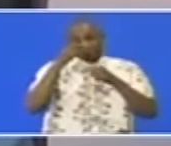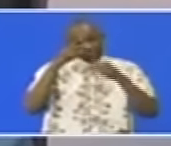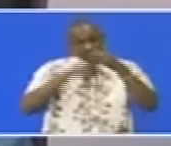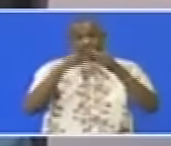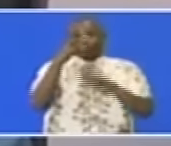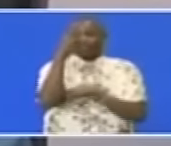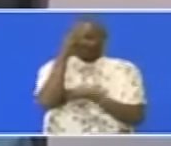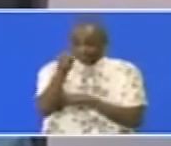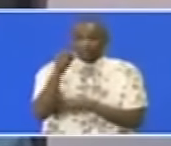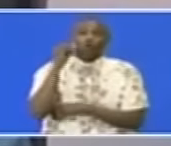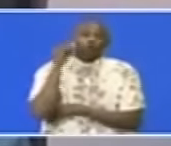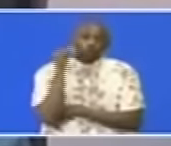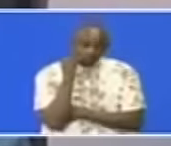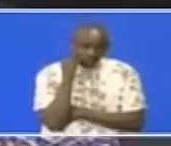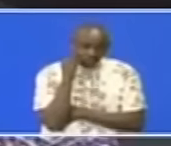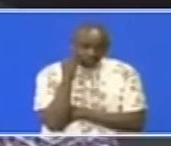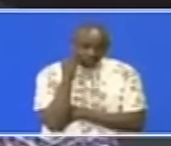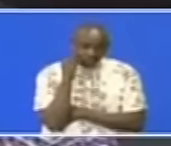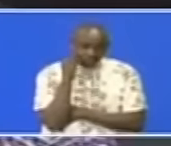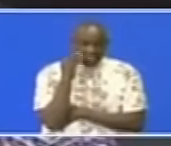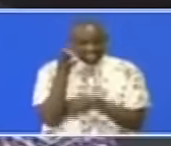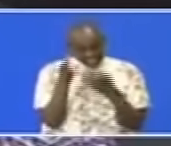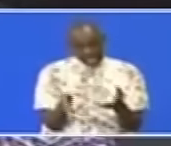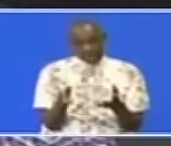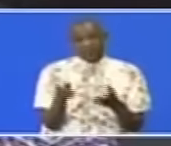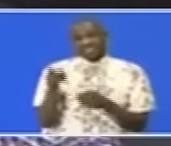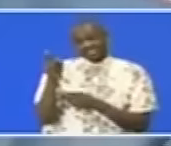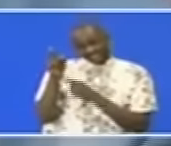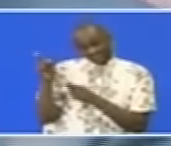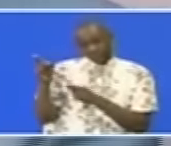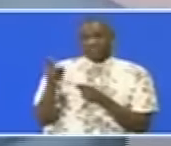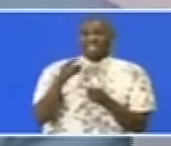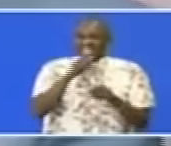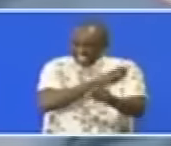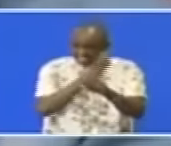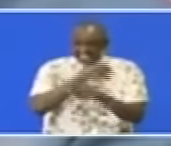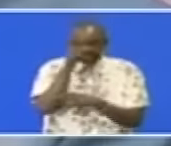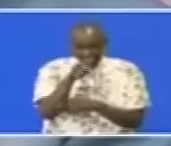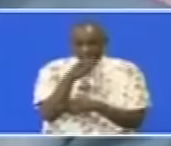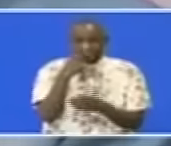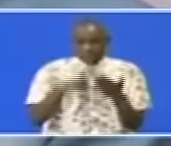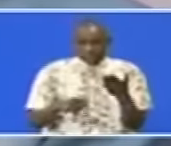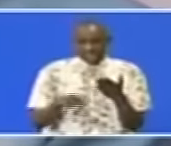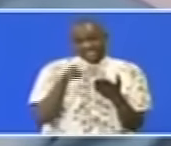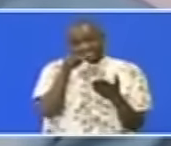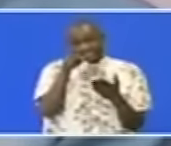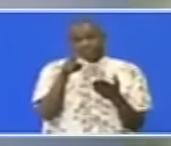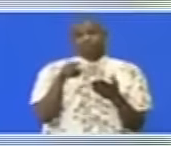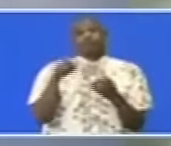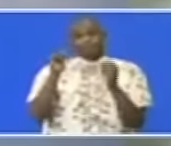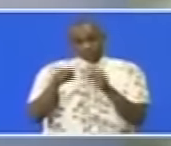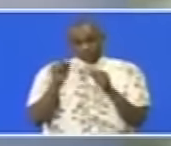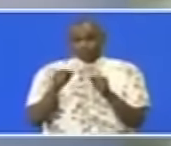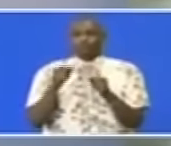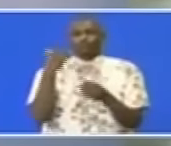625,000 homes comfortably. According to Gisharu, renewable energy is the only sustainable option to tackle